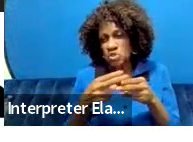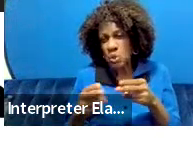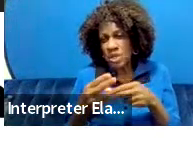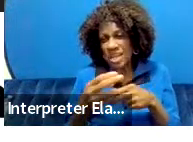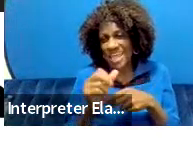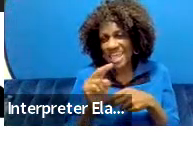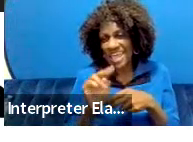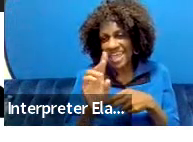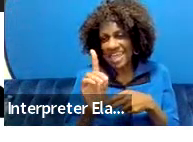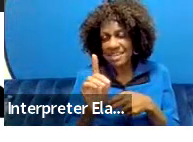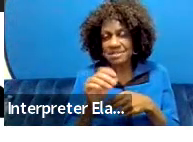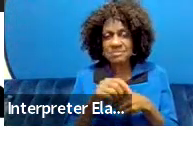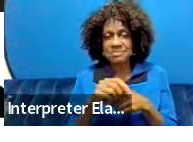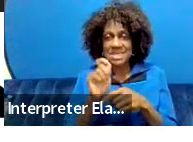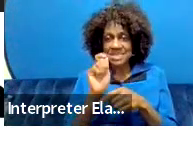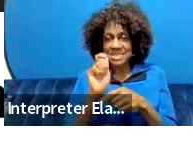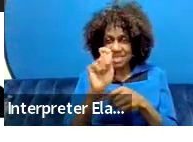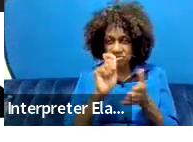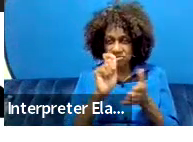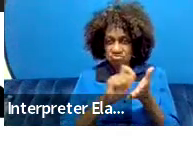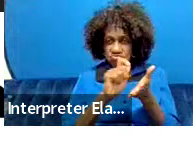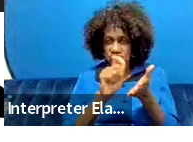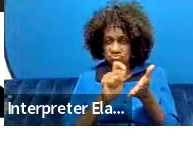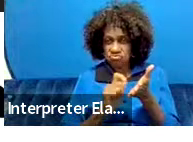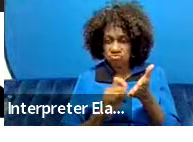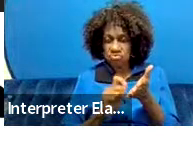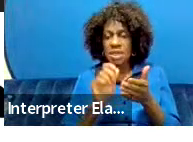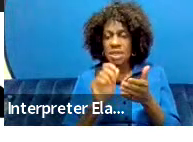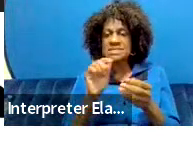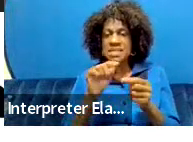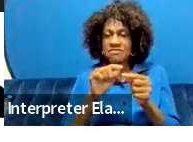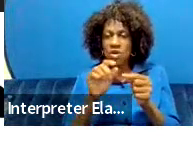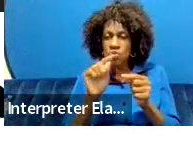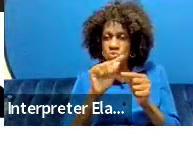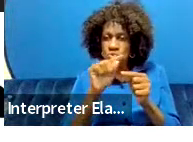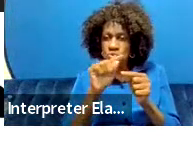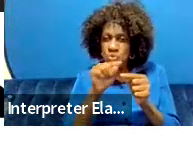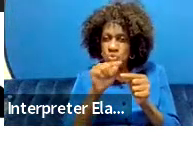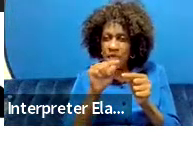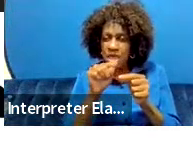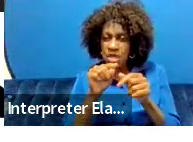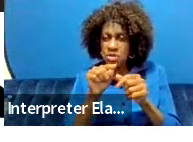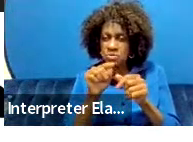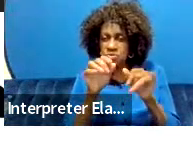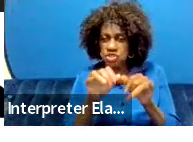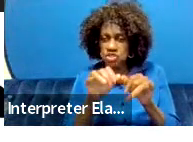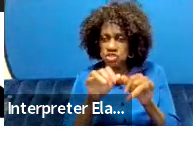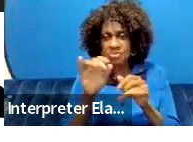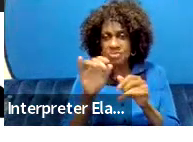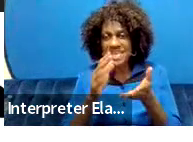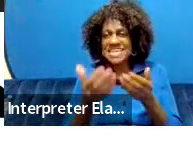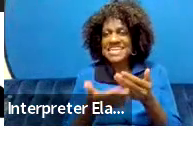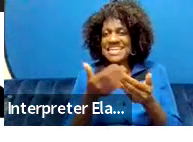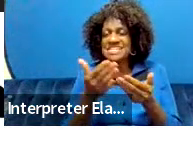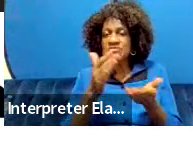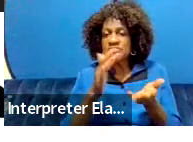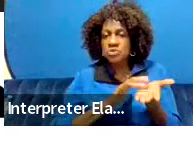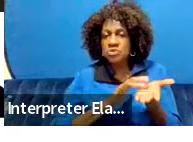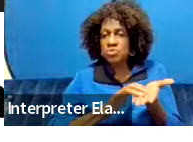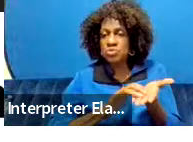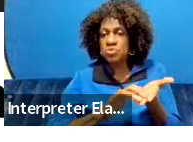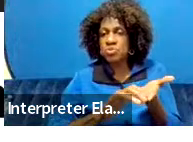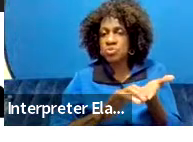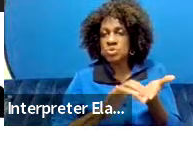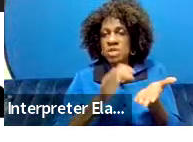Okay, the dots must have a domed or rounded shape so that they're easy for somebody to slide their fingers across and not have to encounter